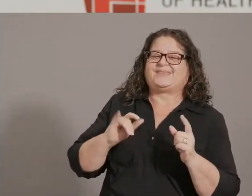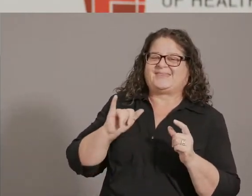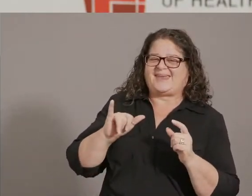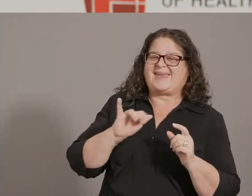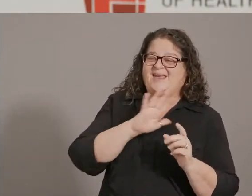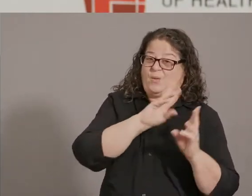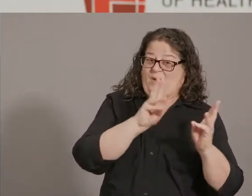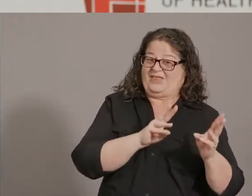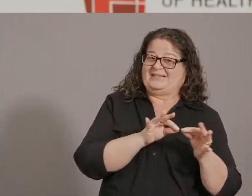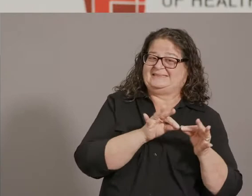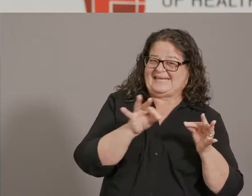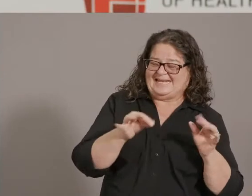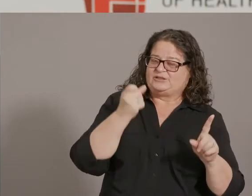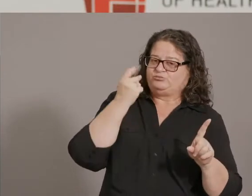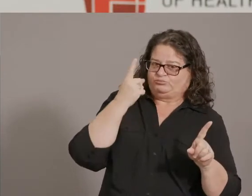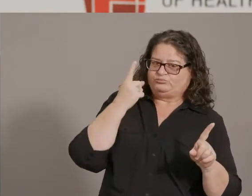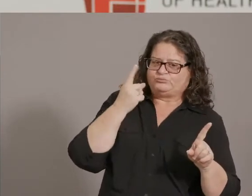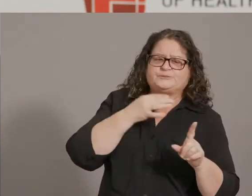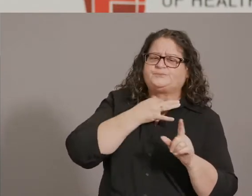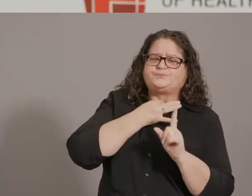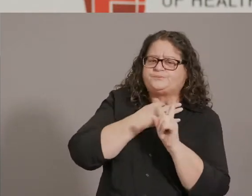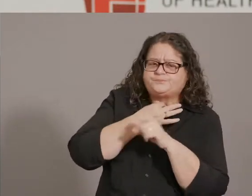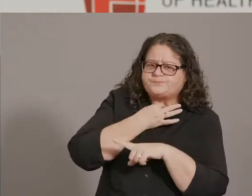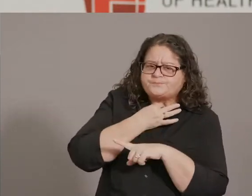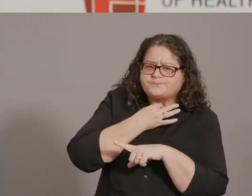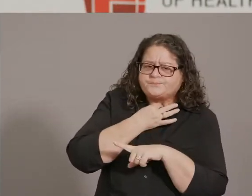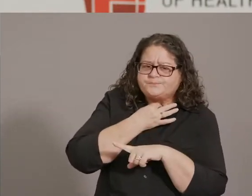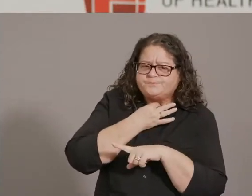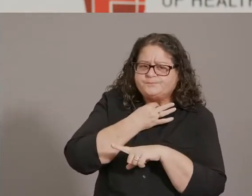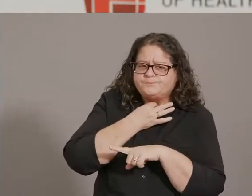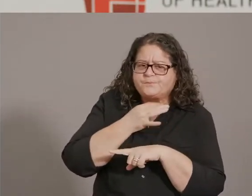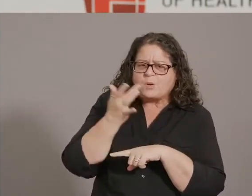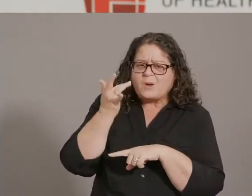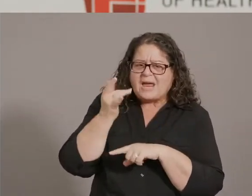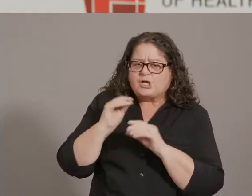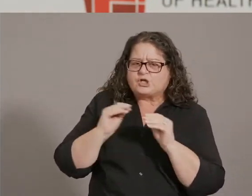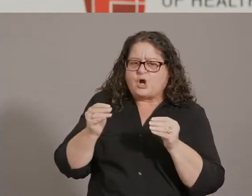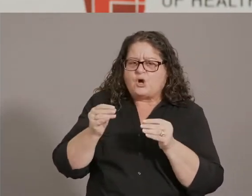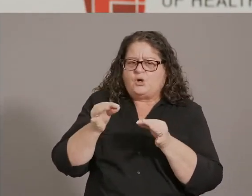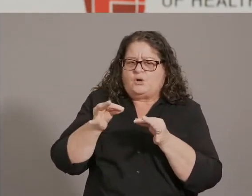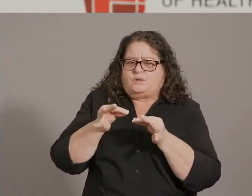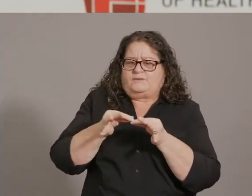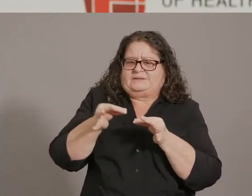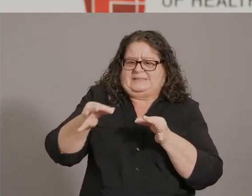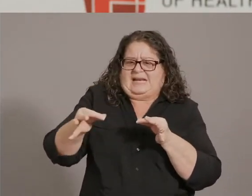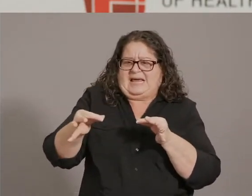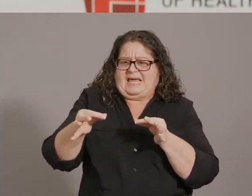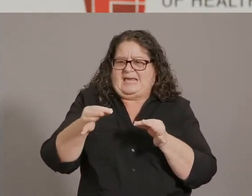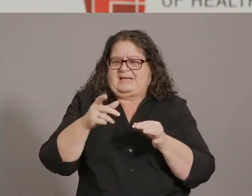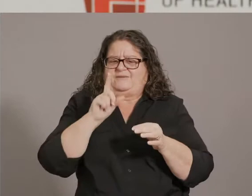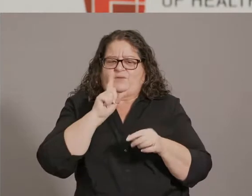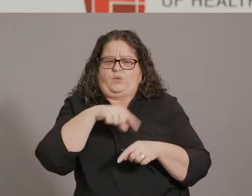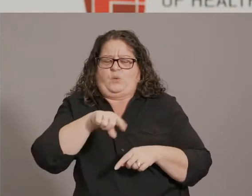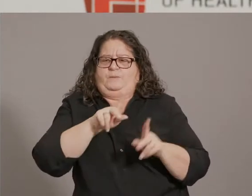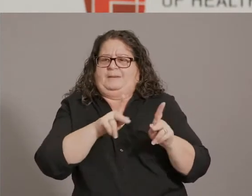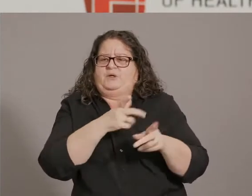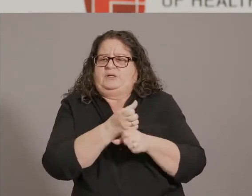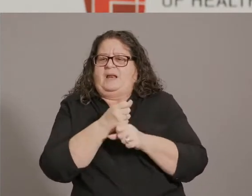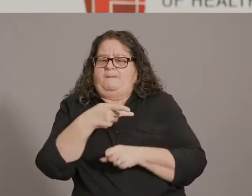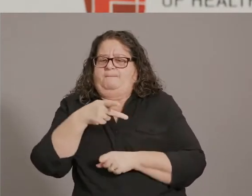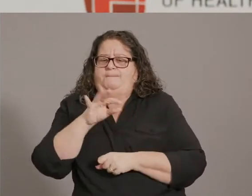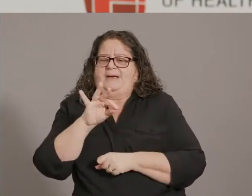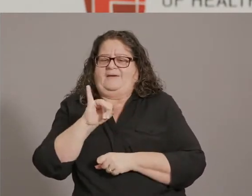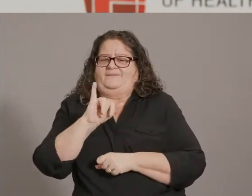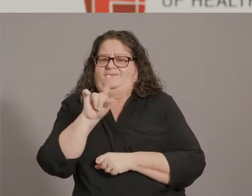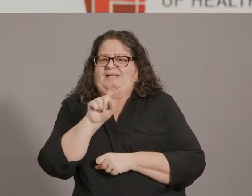there been weather delays with the Pfizer vaccine reaching Arizona? So there were weather delays with Pfizer